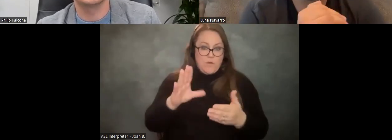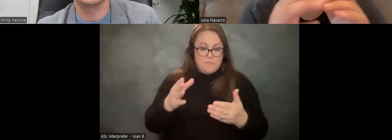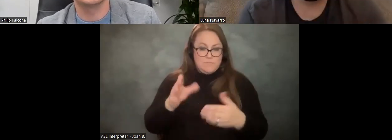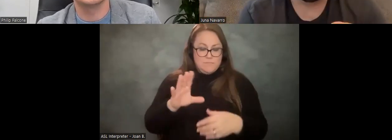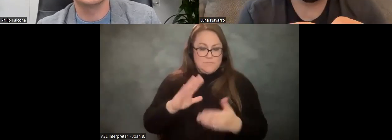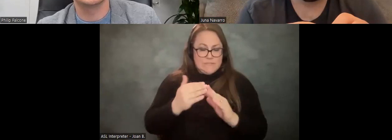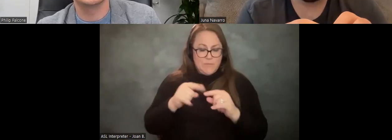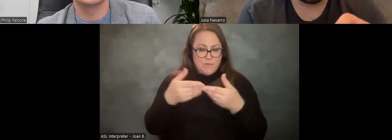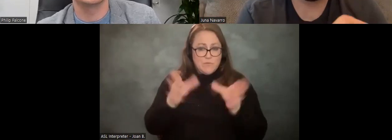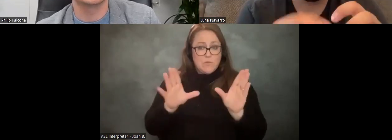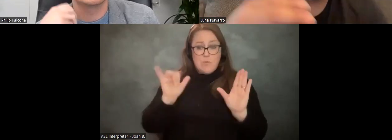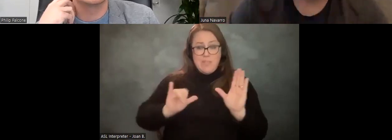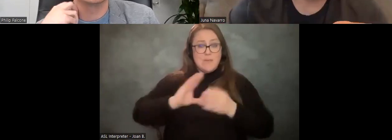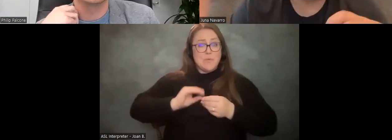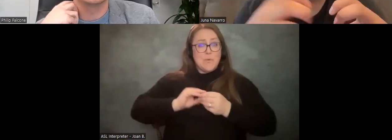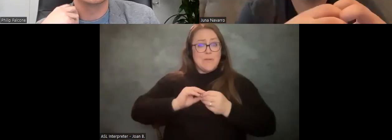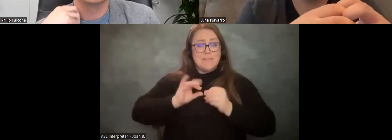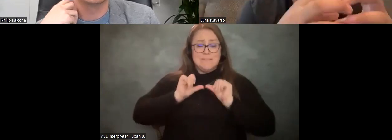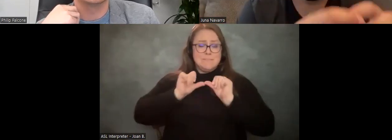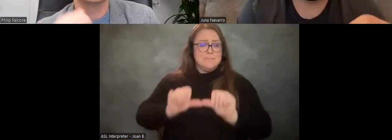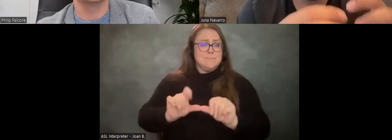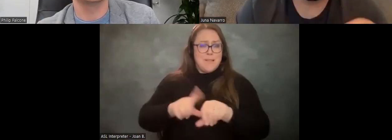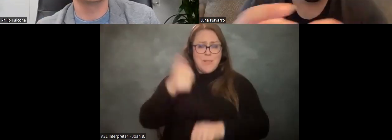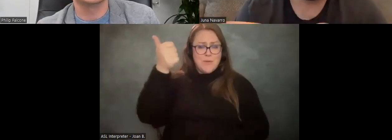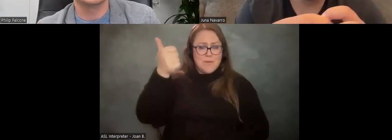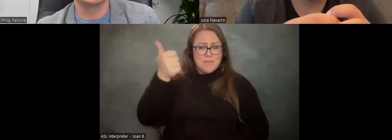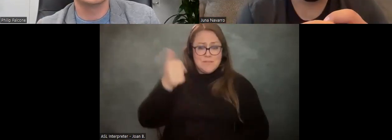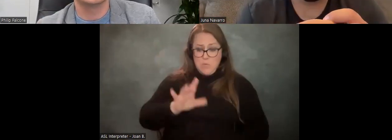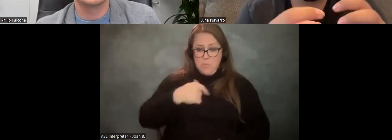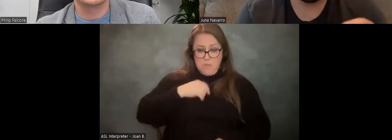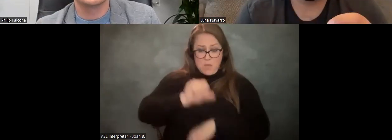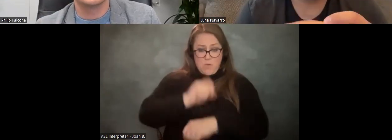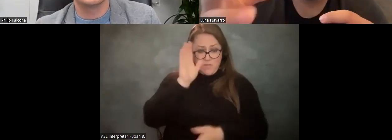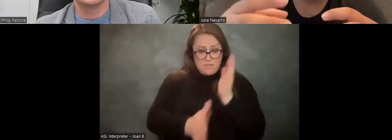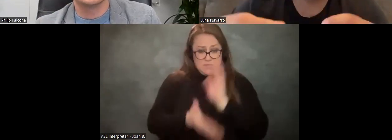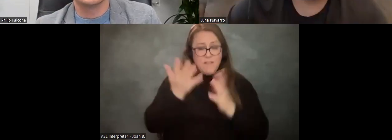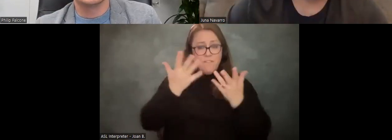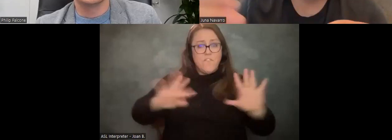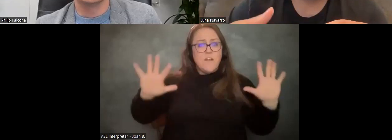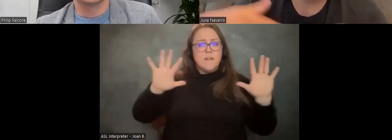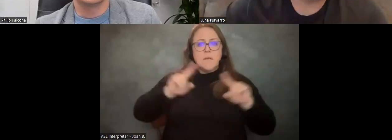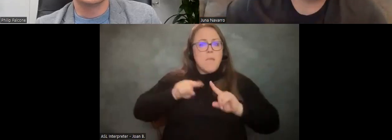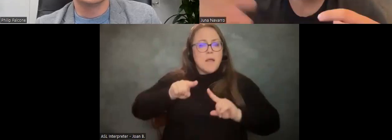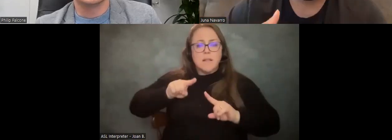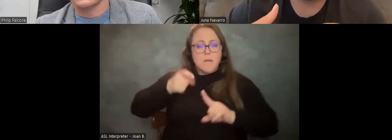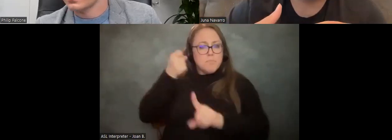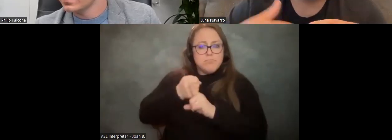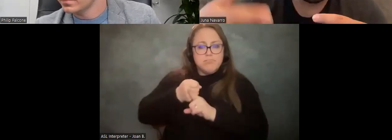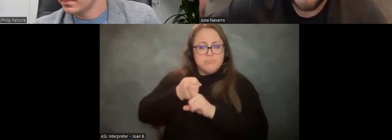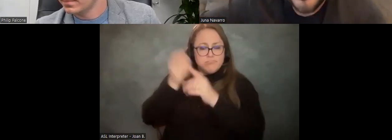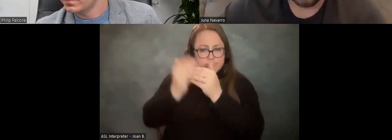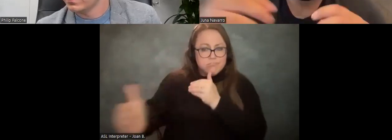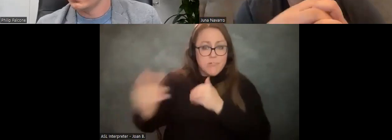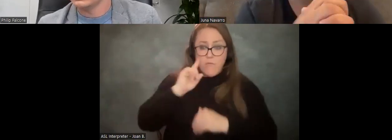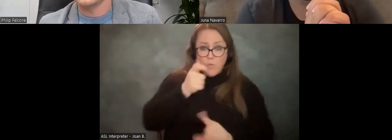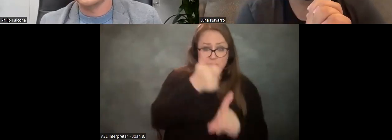So these stories can last a very long time, even beyond your work, and can be used to leverage more work for other artists or more work